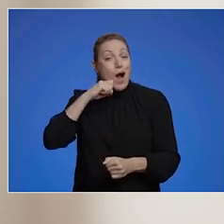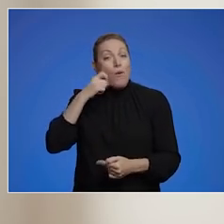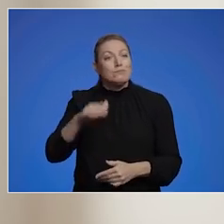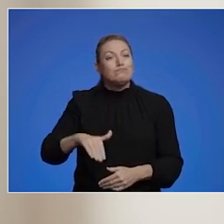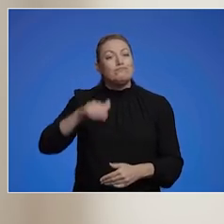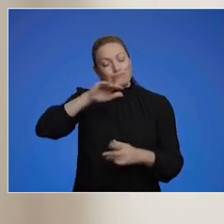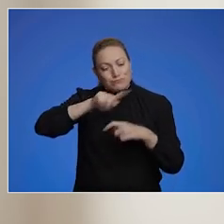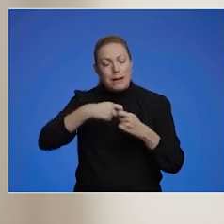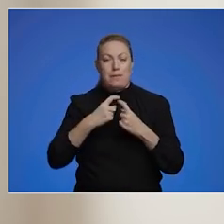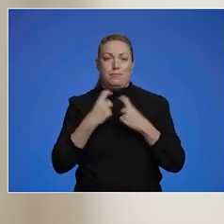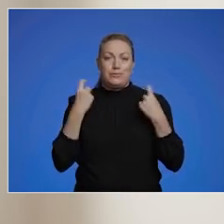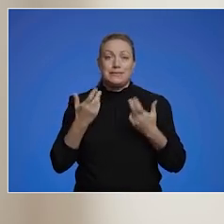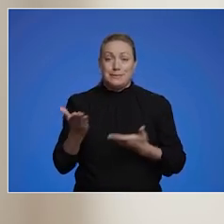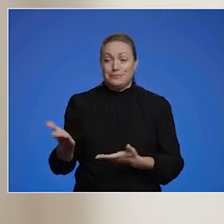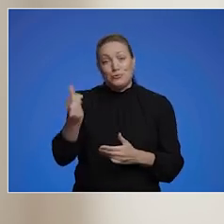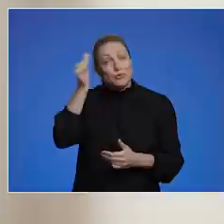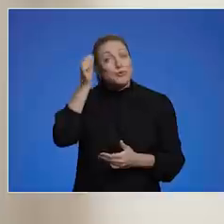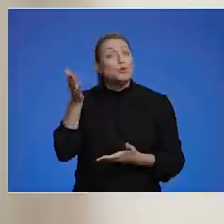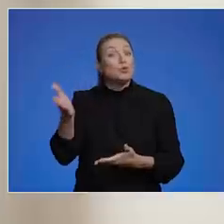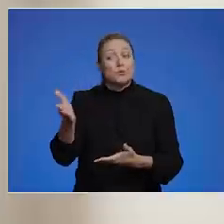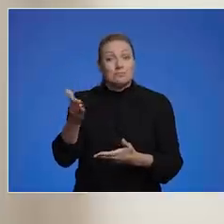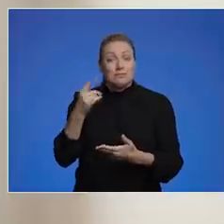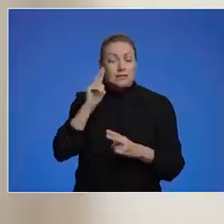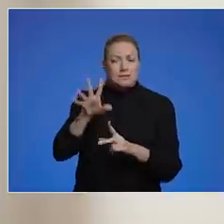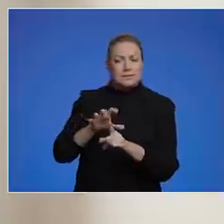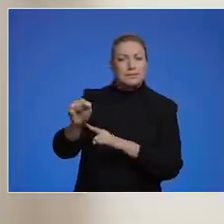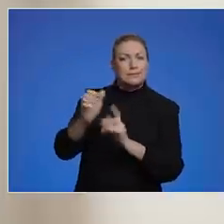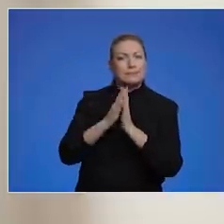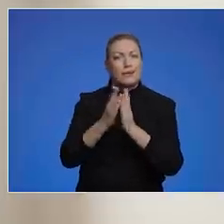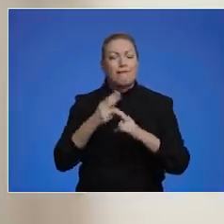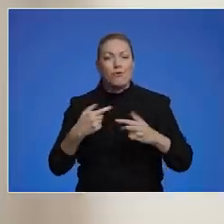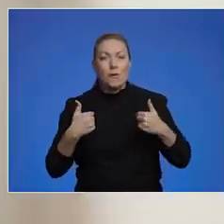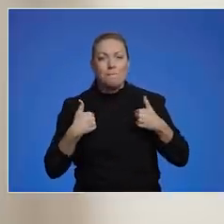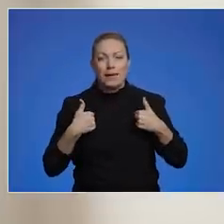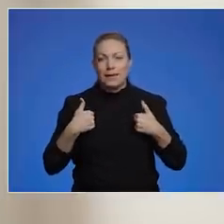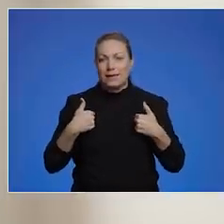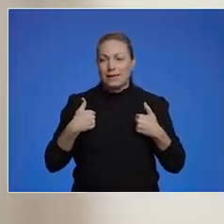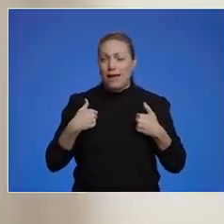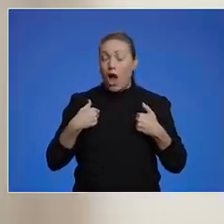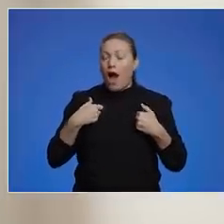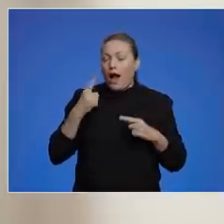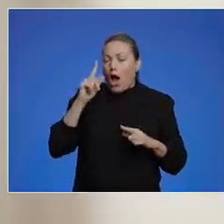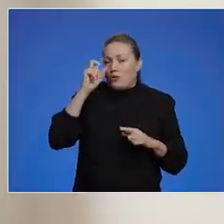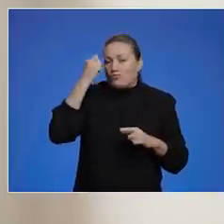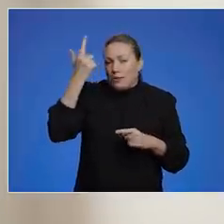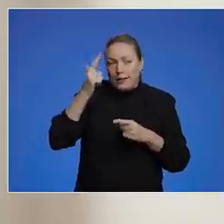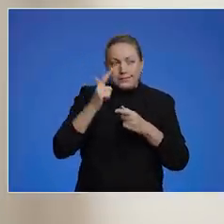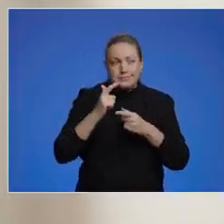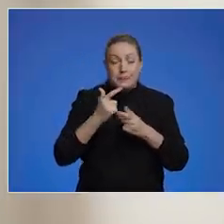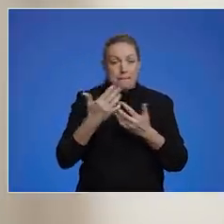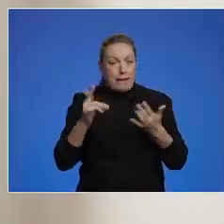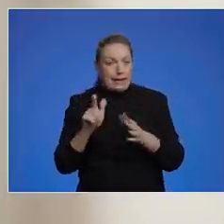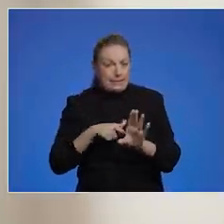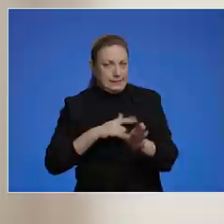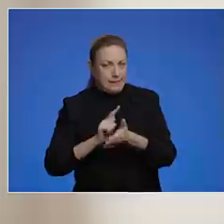to one day be a priest. In fact, one day she was praying for me. And as she was praying in her room, I found this out many years